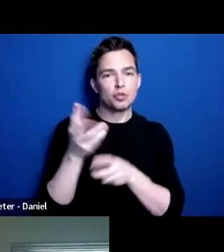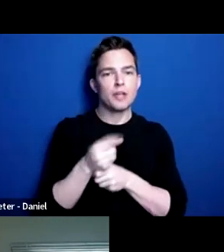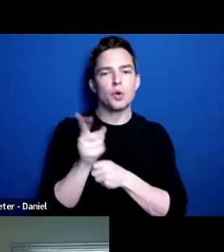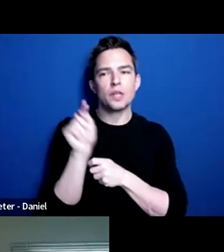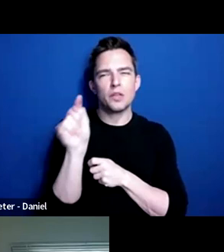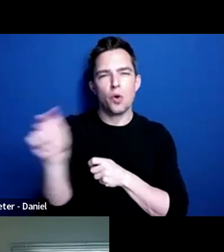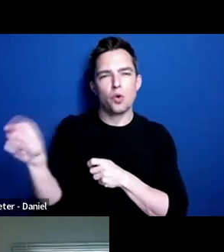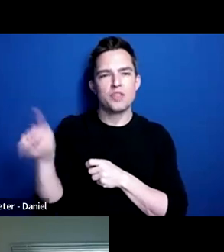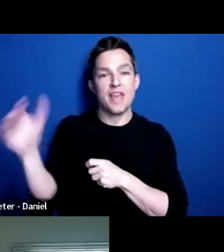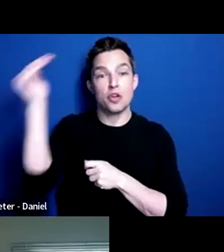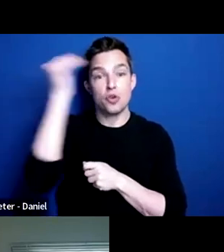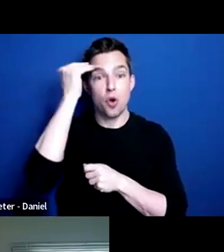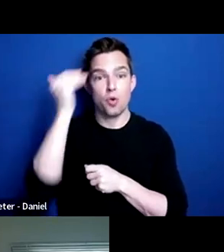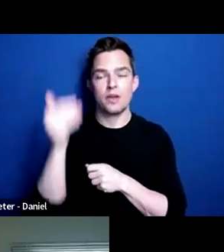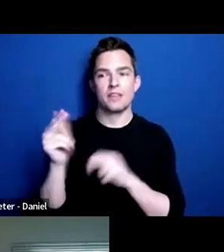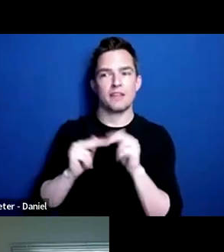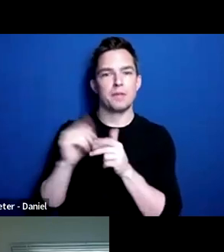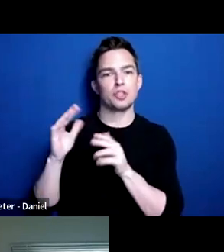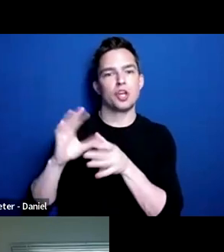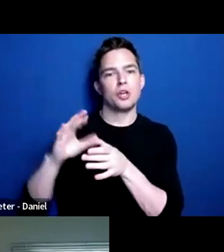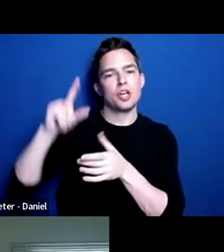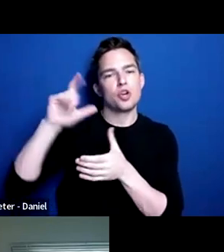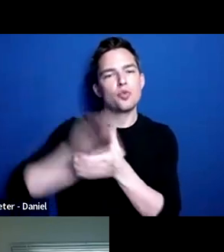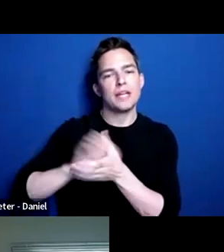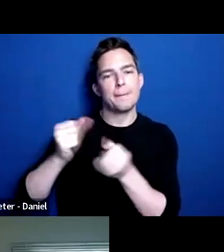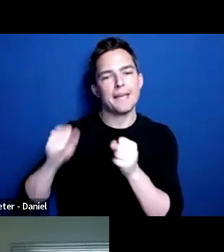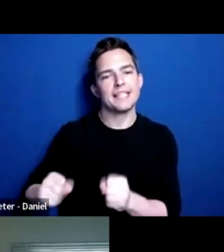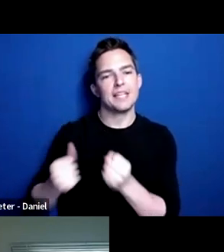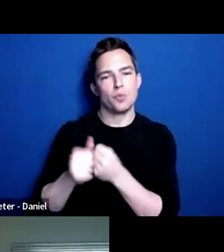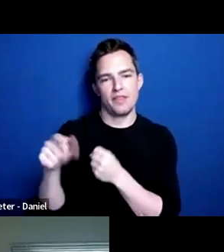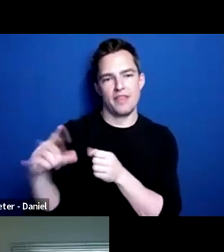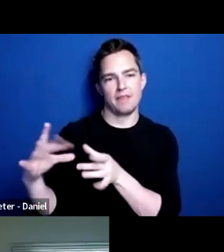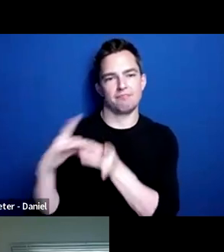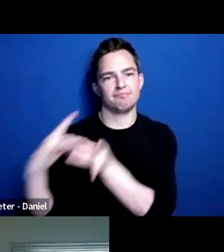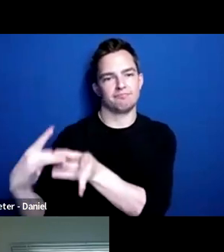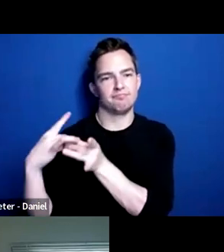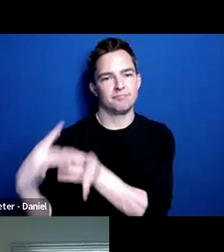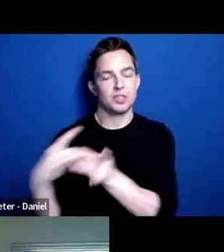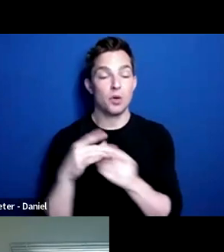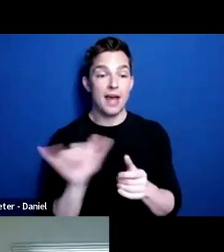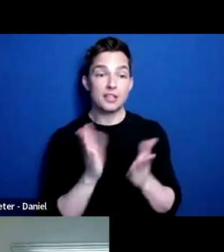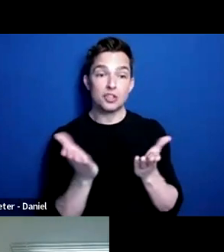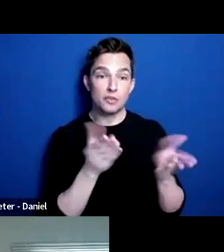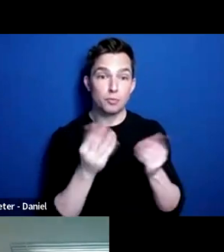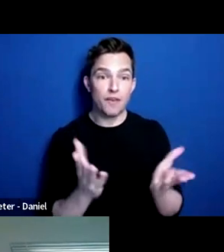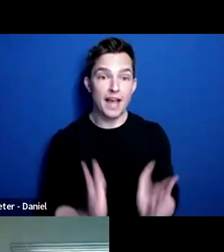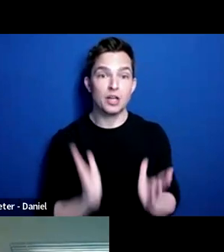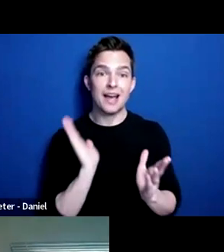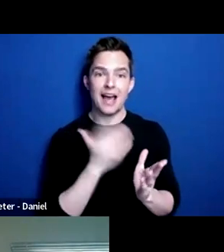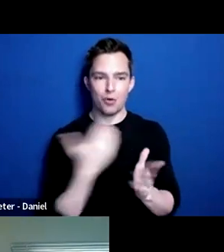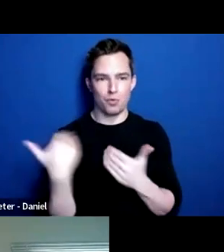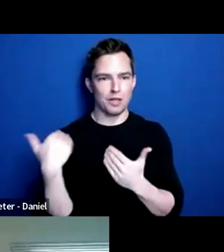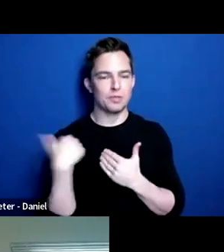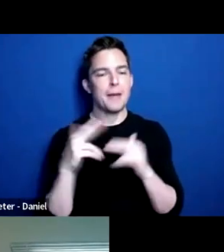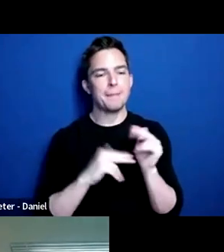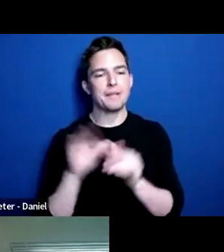and that have built credibility with them. So as service providers, it is our responsibility to build credibility with